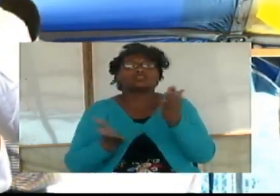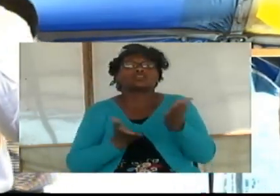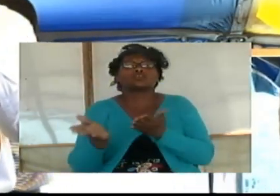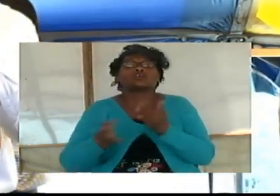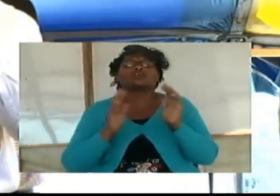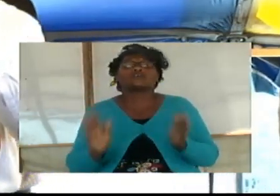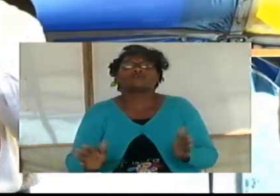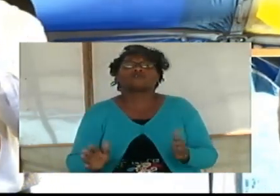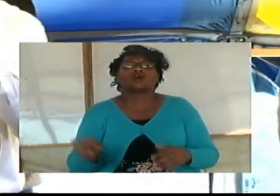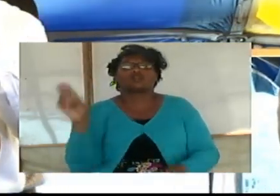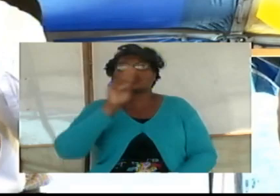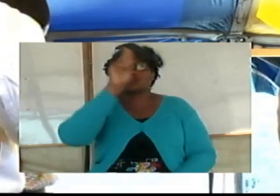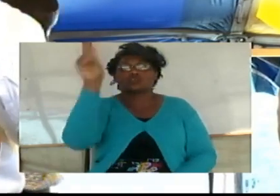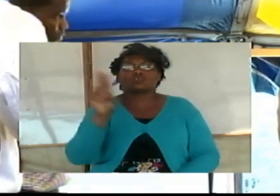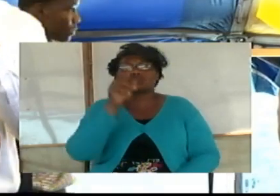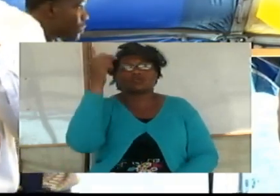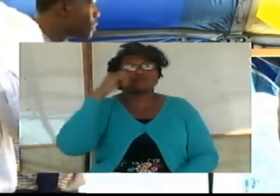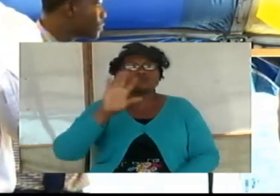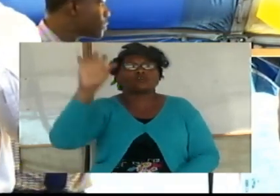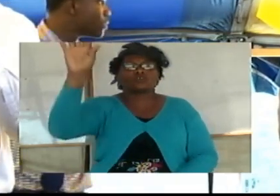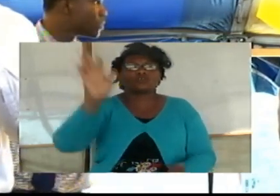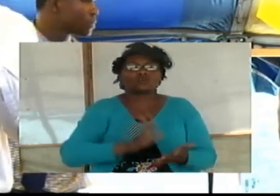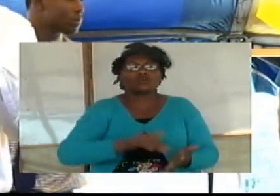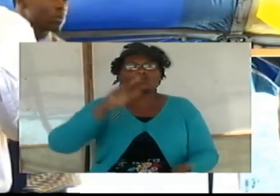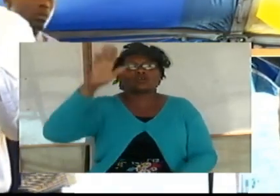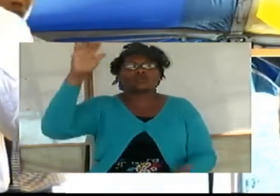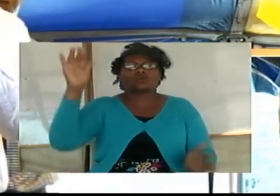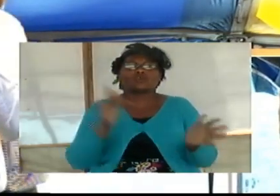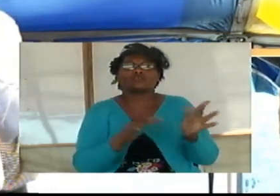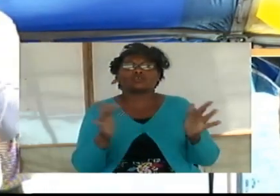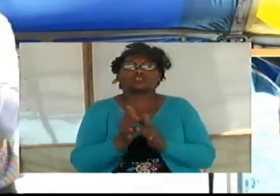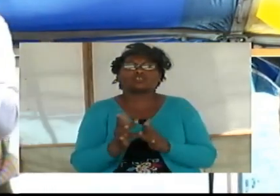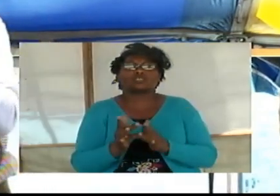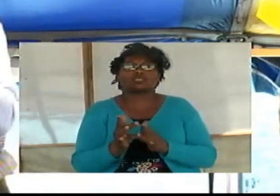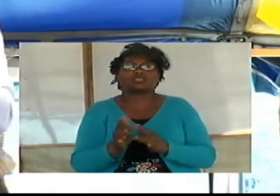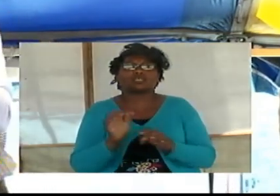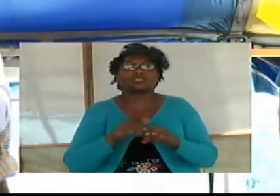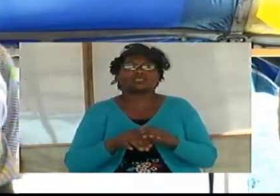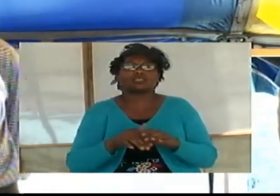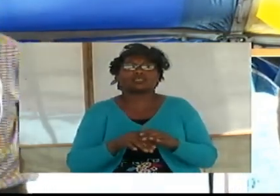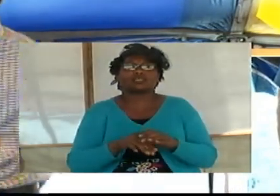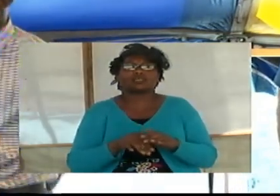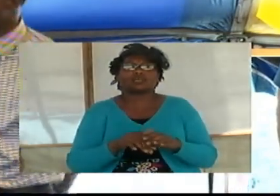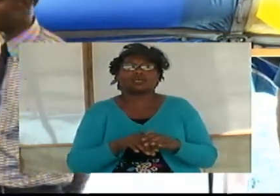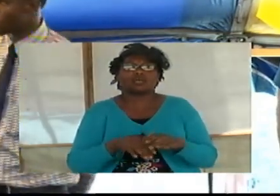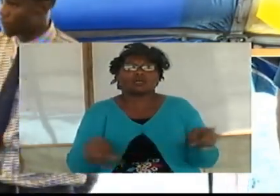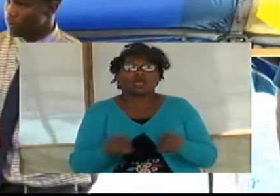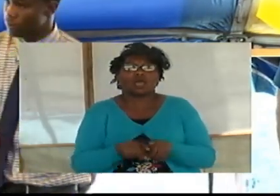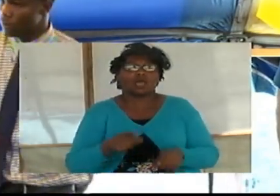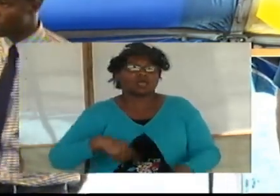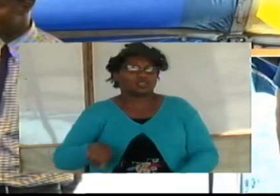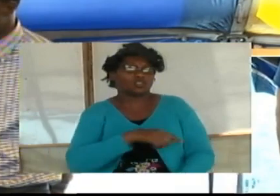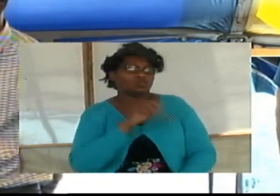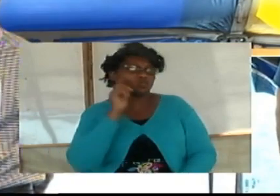purpose. Continue to anoint us, God, all we pray. As we look to you with